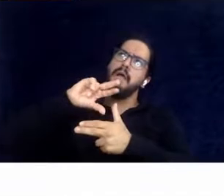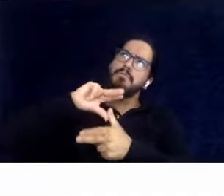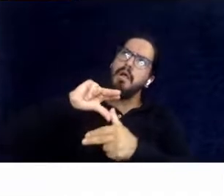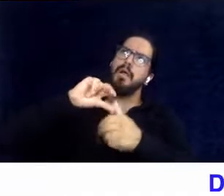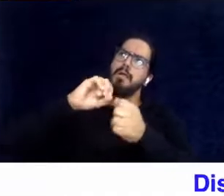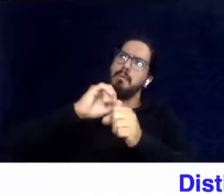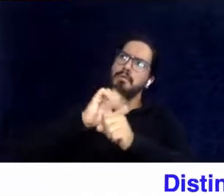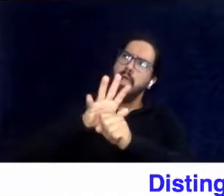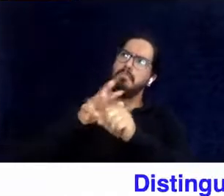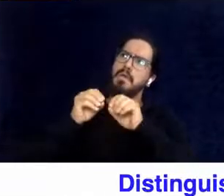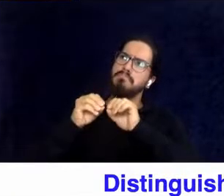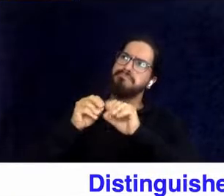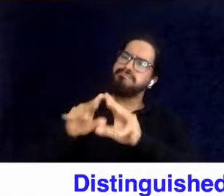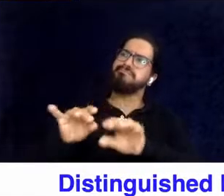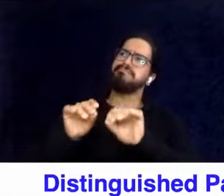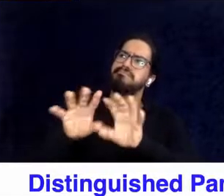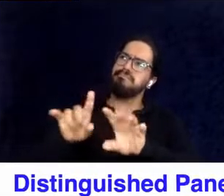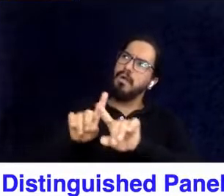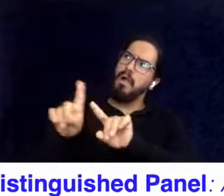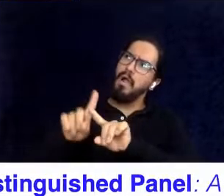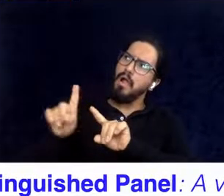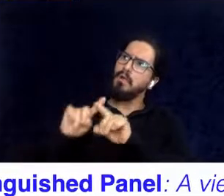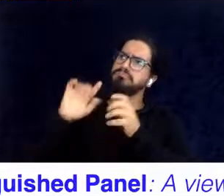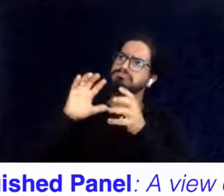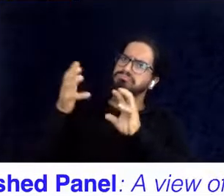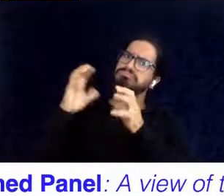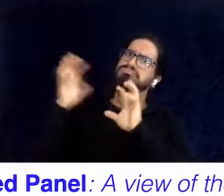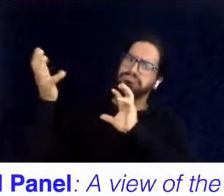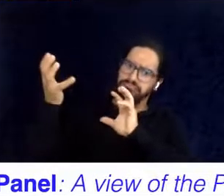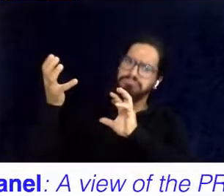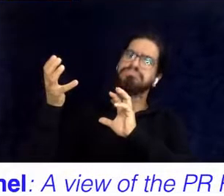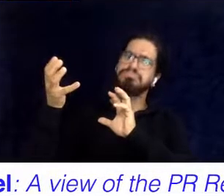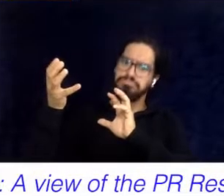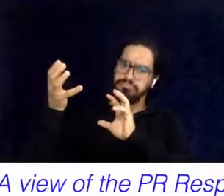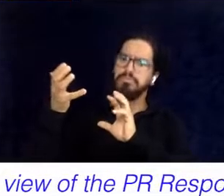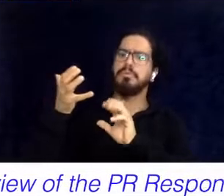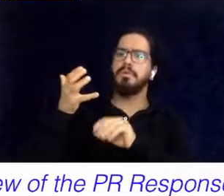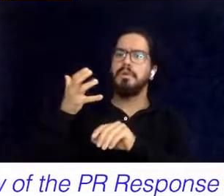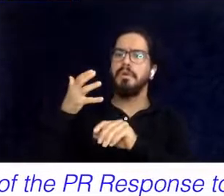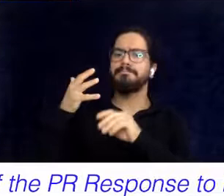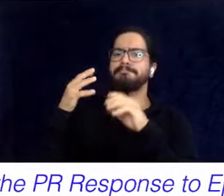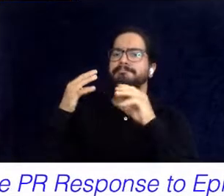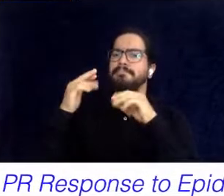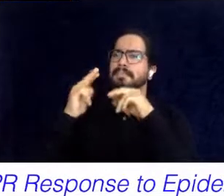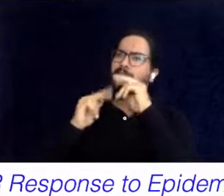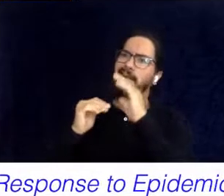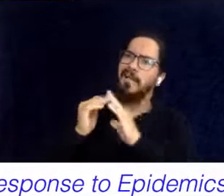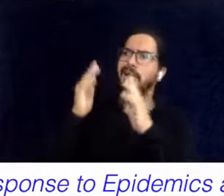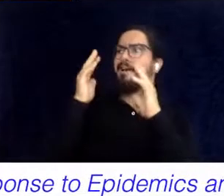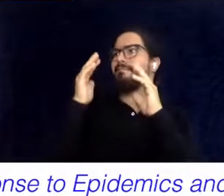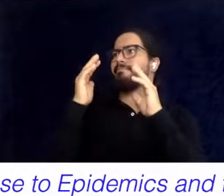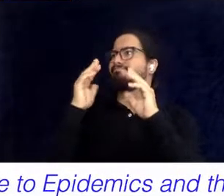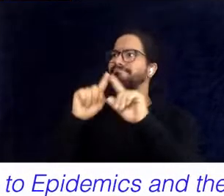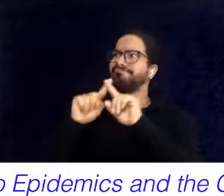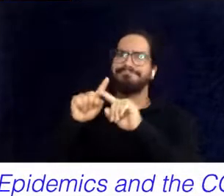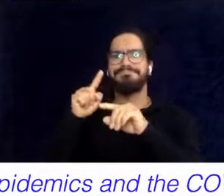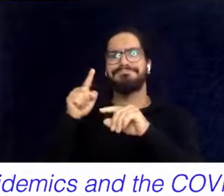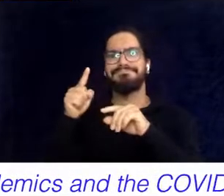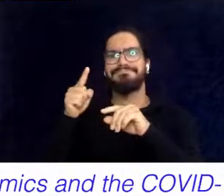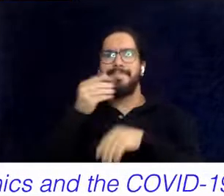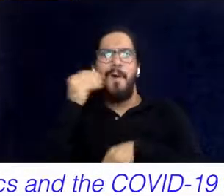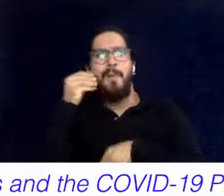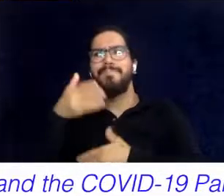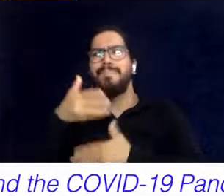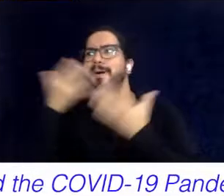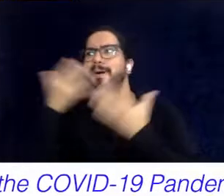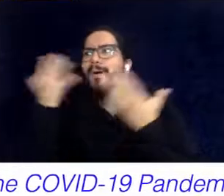failure, complete total implosion, lack of basic infrastructure, lack of healthcare. To celebrate our